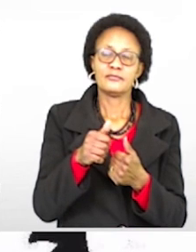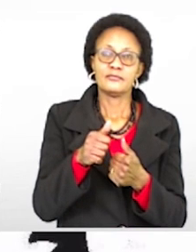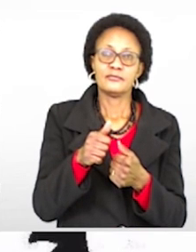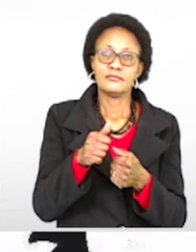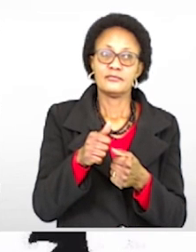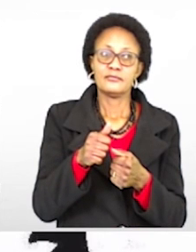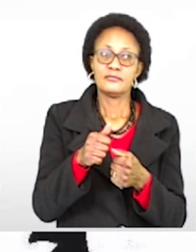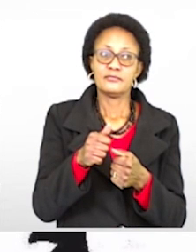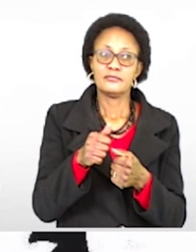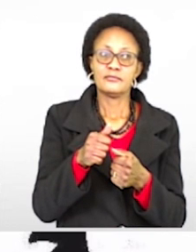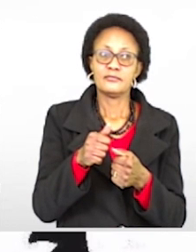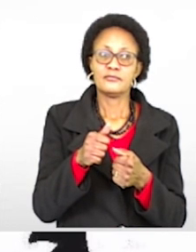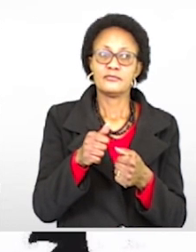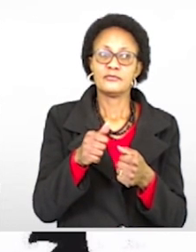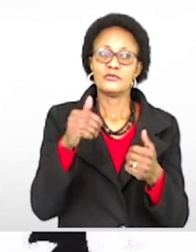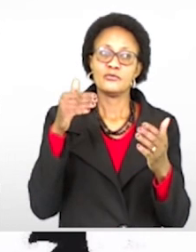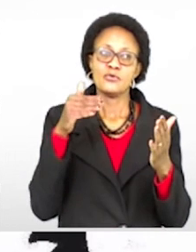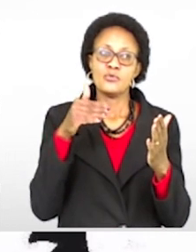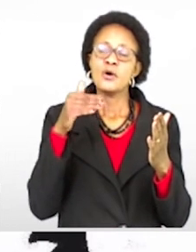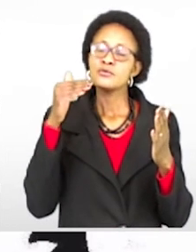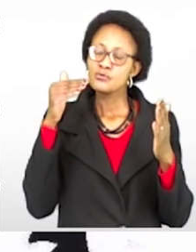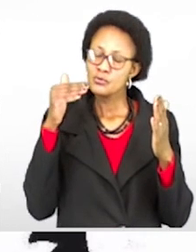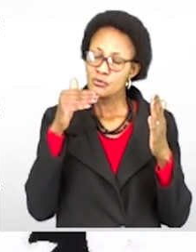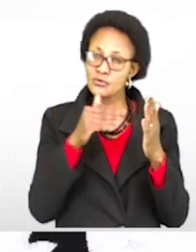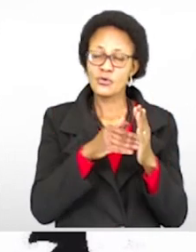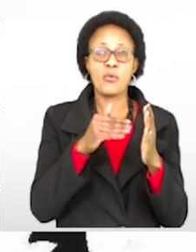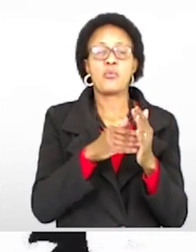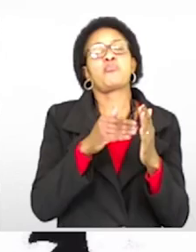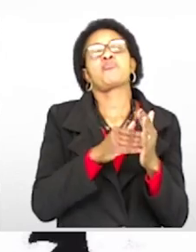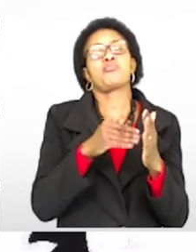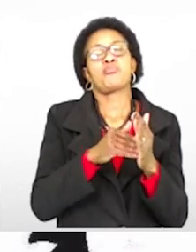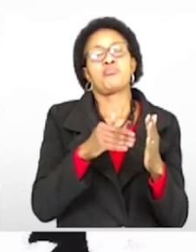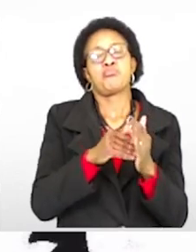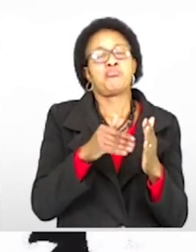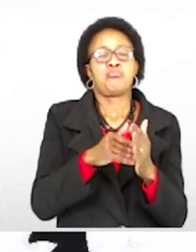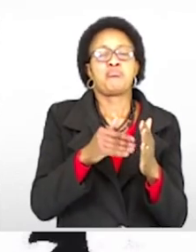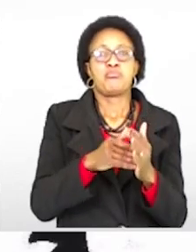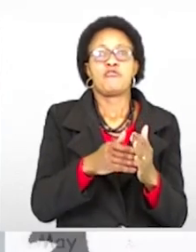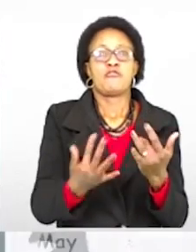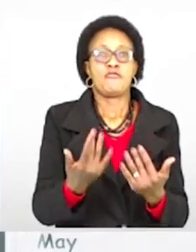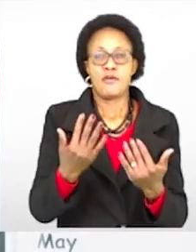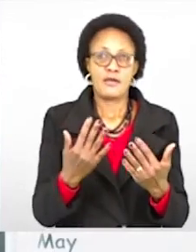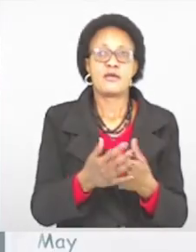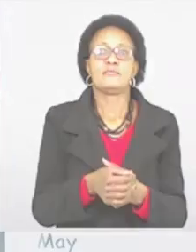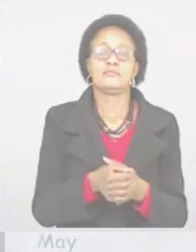are opened for the fire truck to use for the puppy to take out the fire.